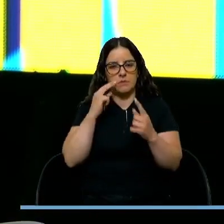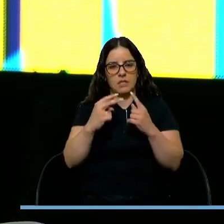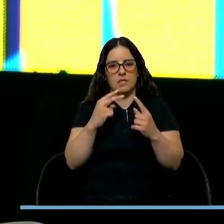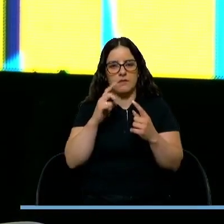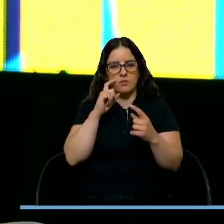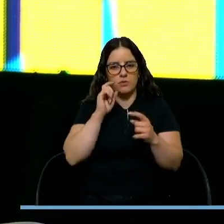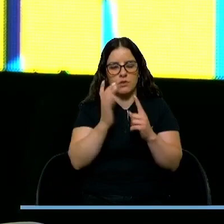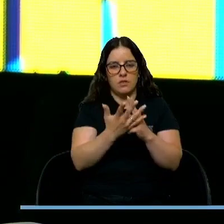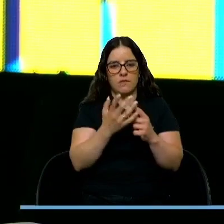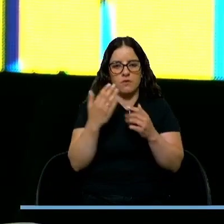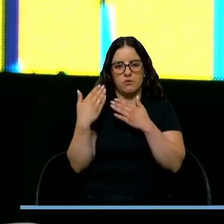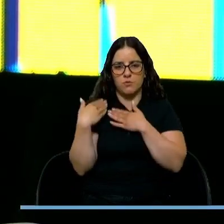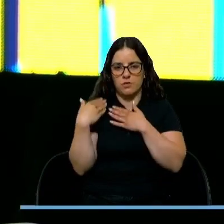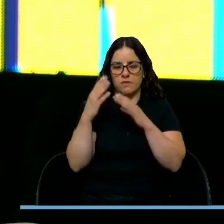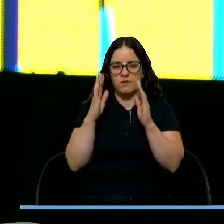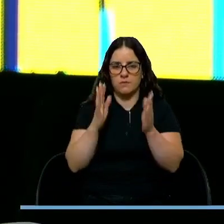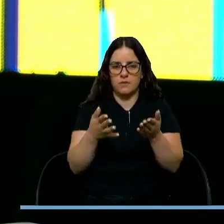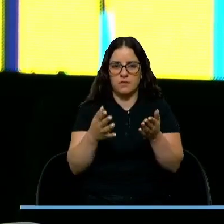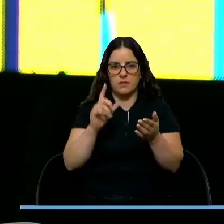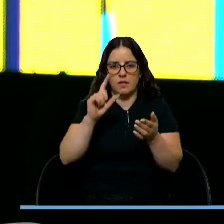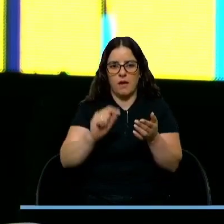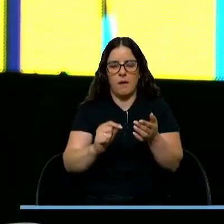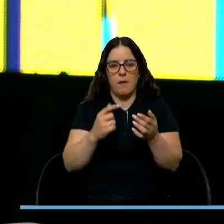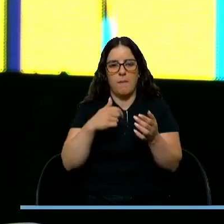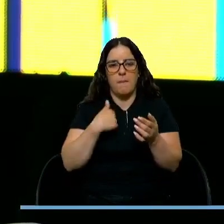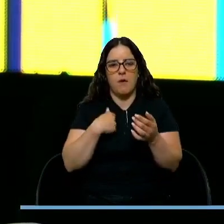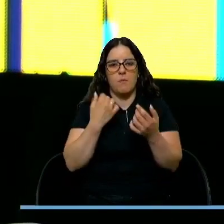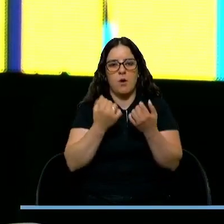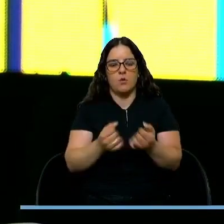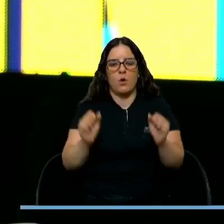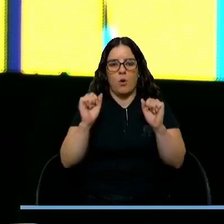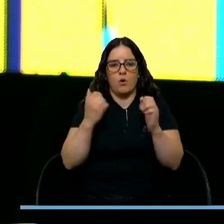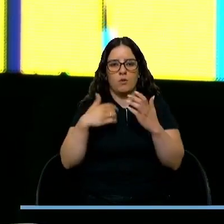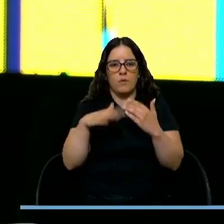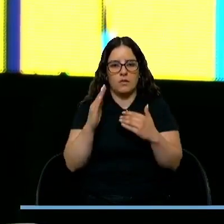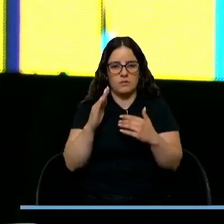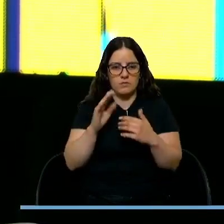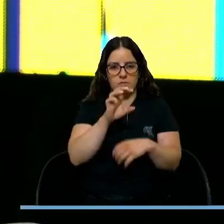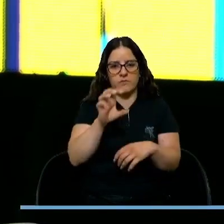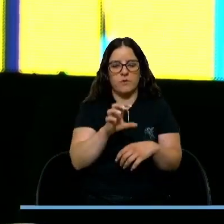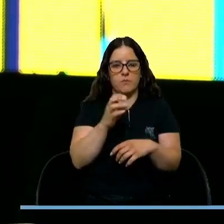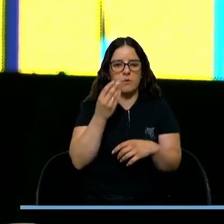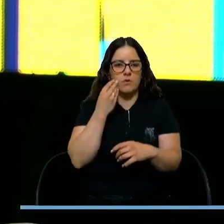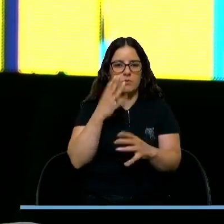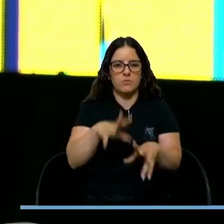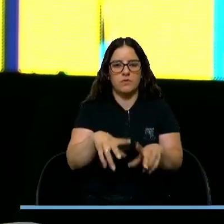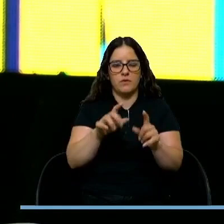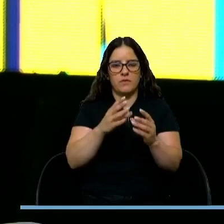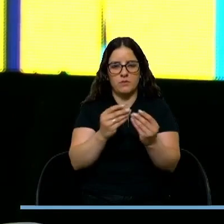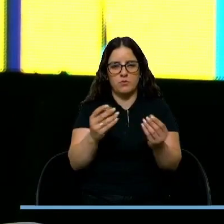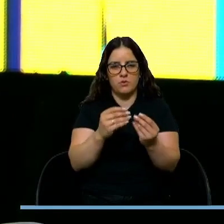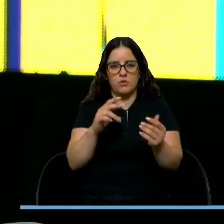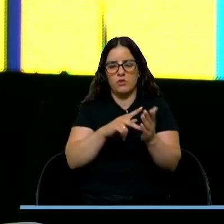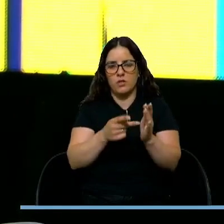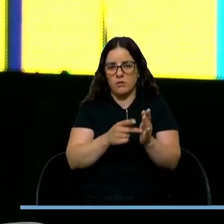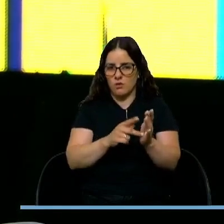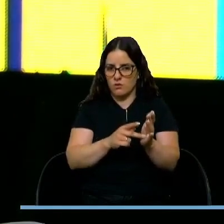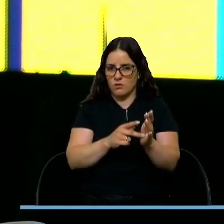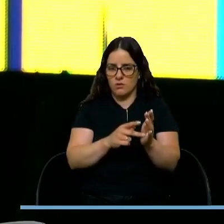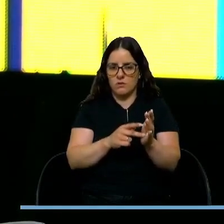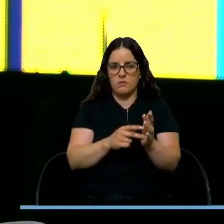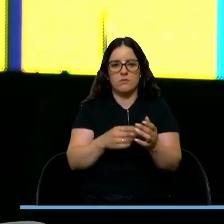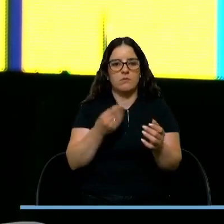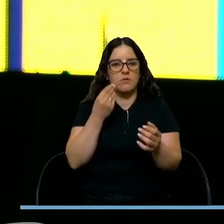that it should be more sustainable and accountable, we should also be more autonomous in the way we develop